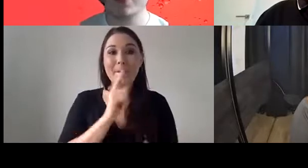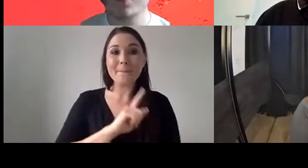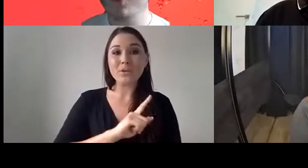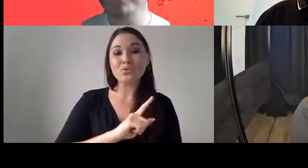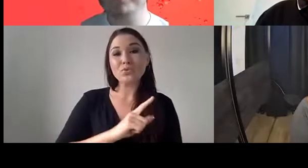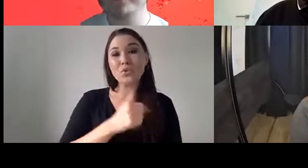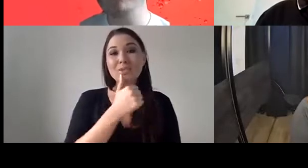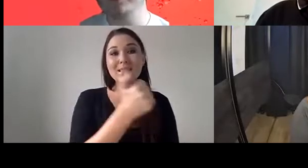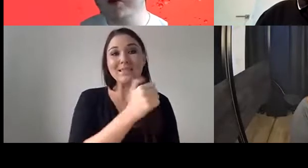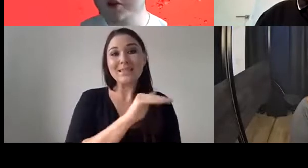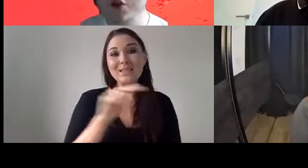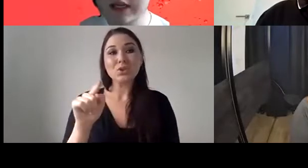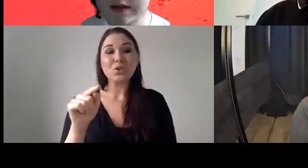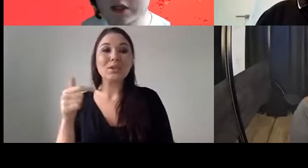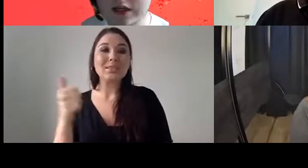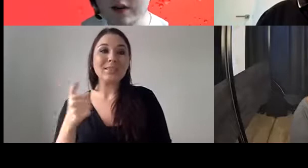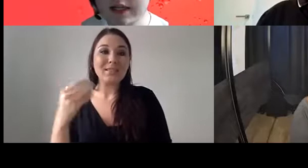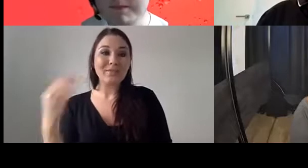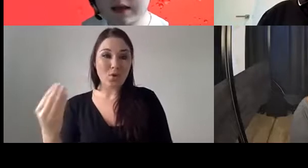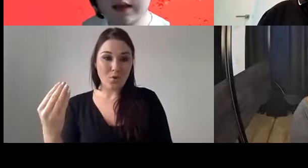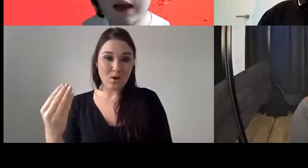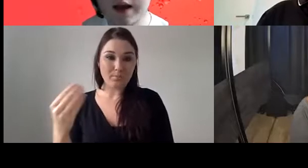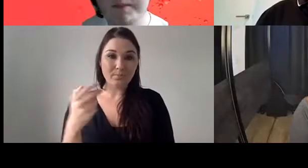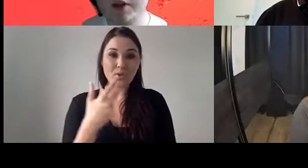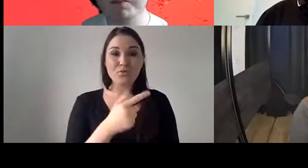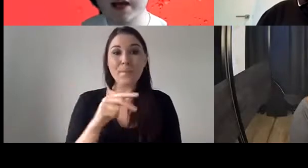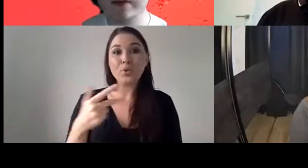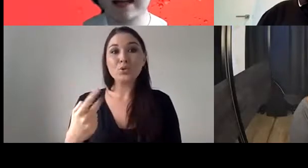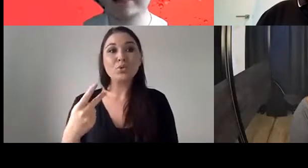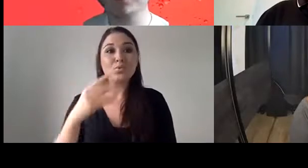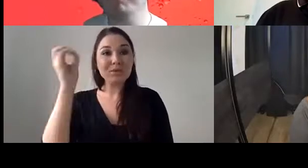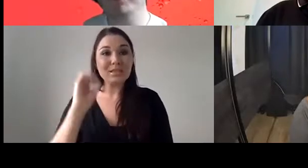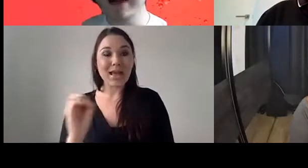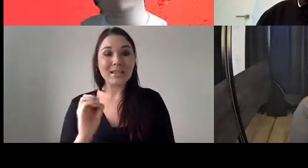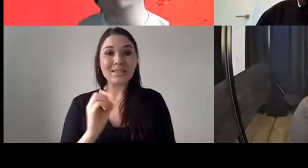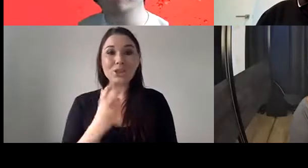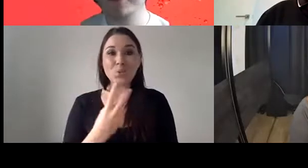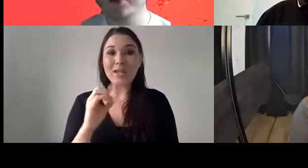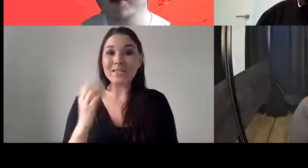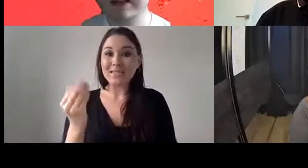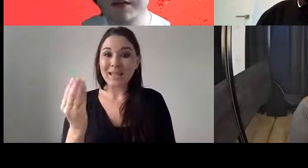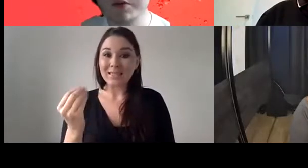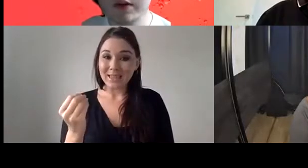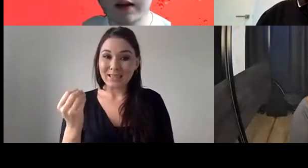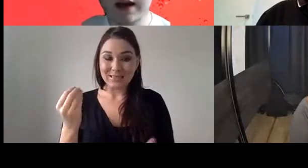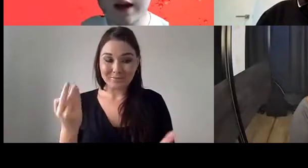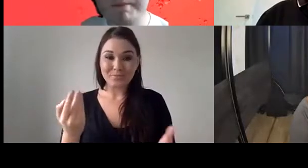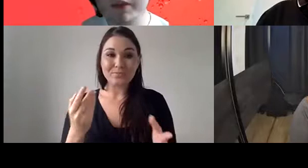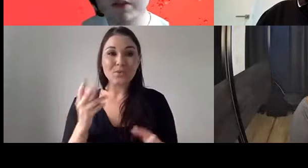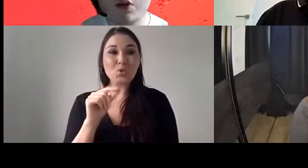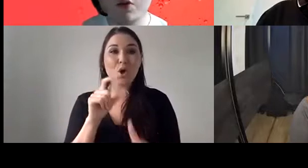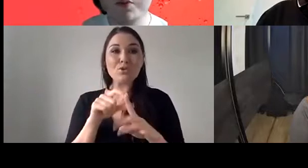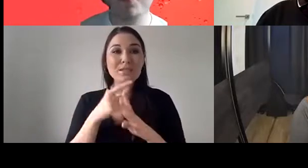64 of 53.2% in 2019, compared with 81.8% for non-disabled.